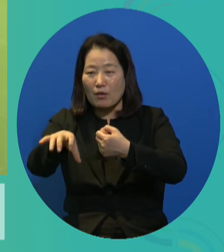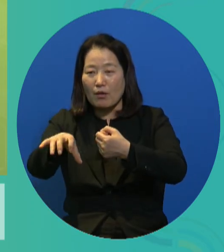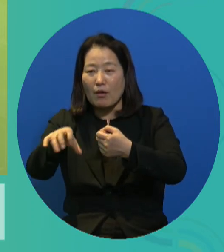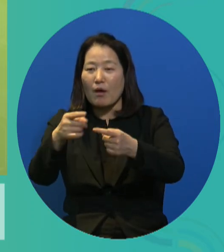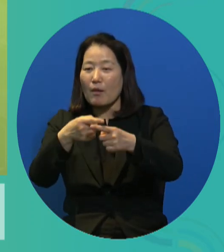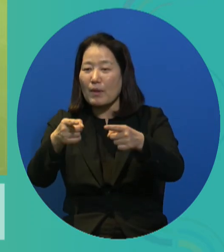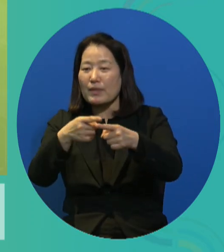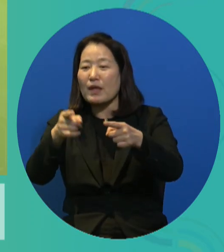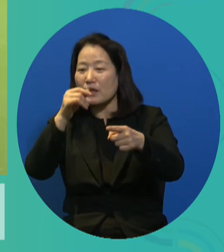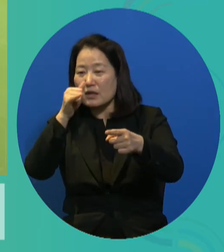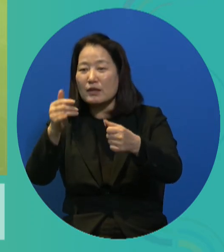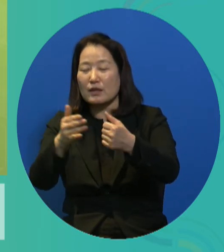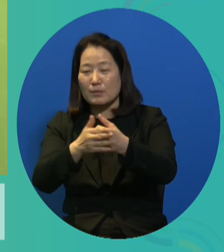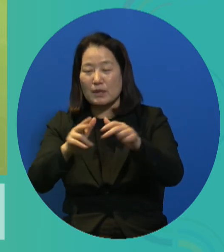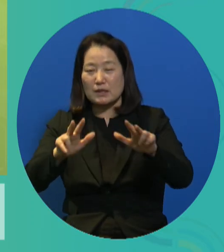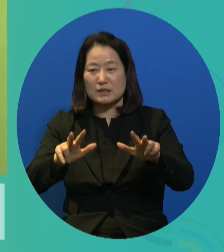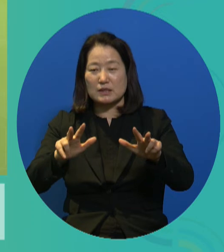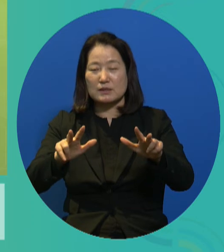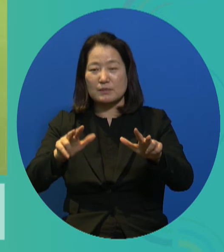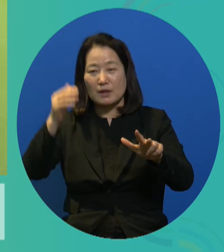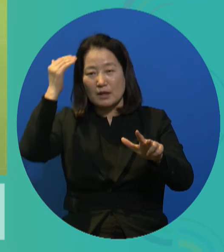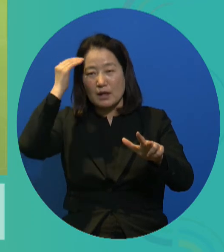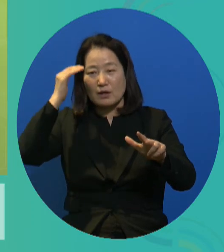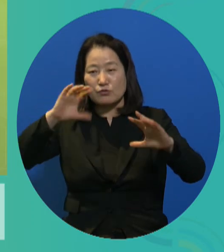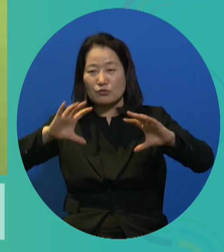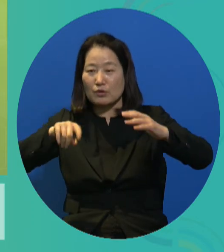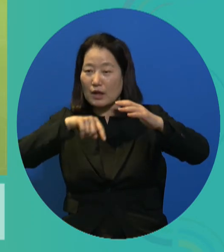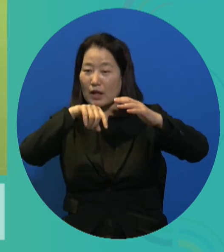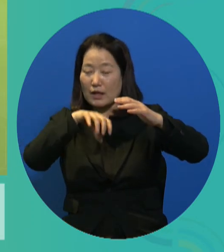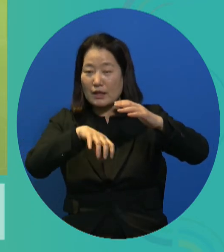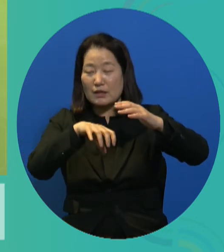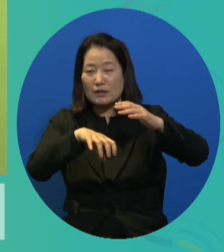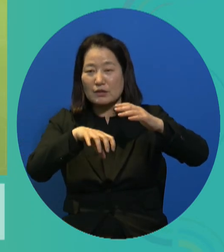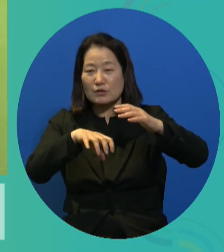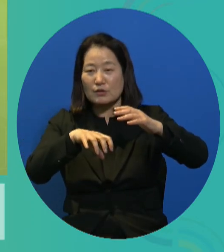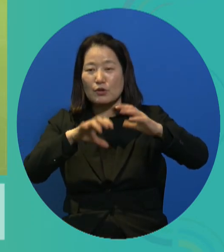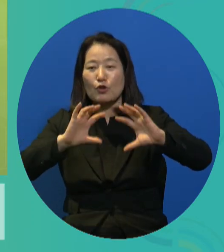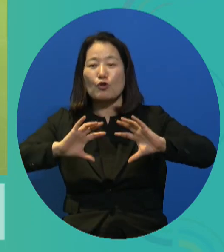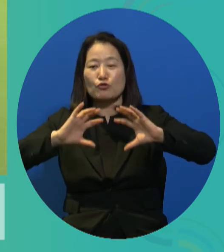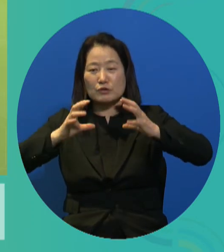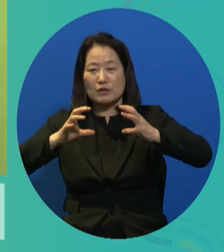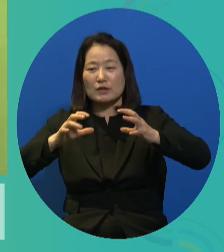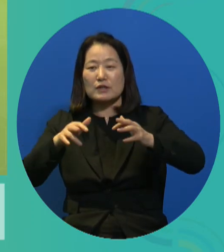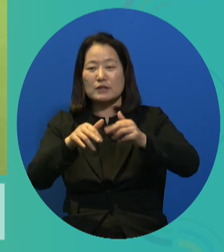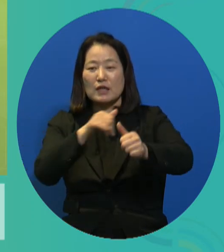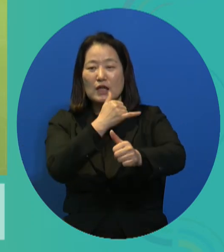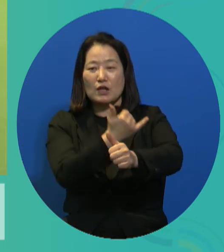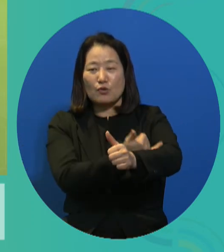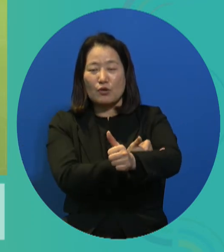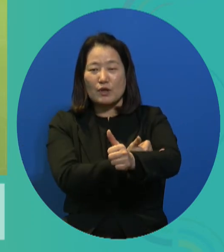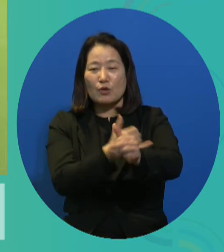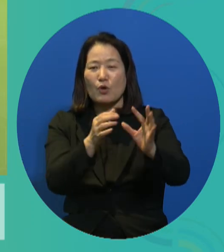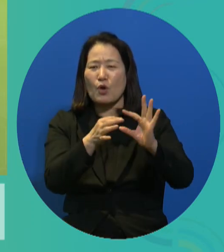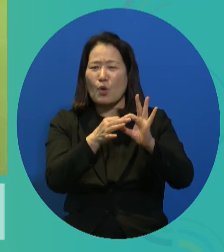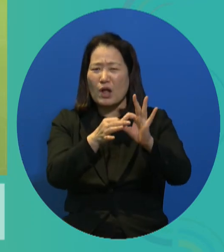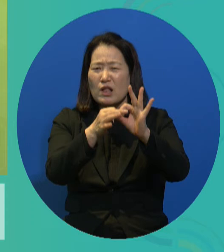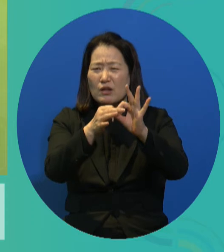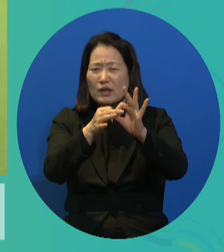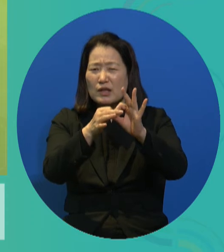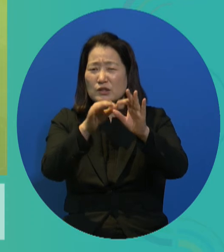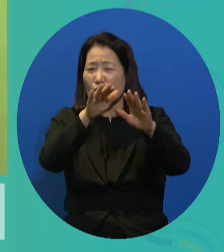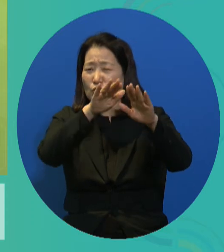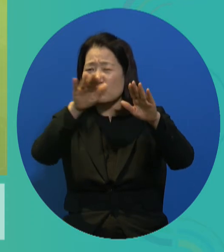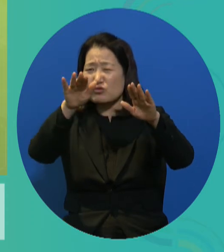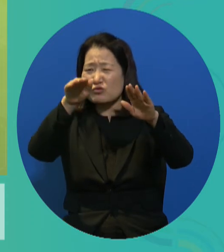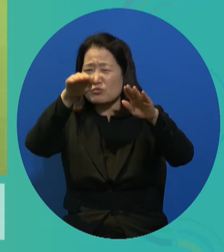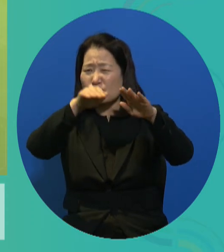This is the only recourse that individuals and groups would have to receive a decision that goes beyond the scope of current domestic law.